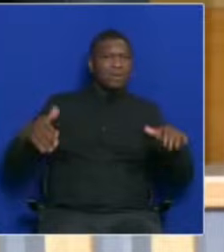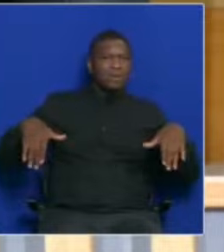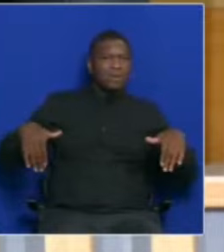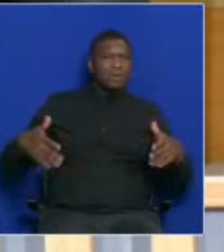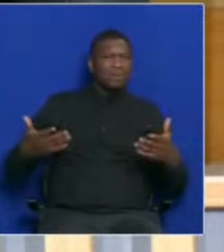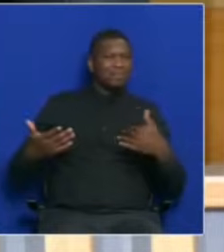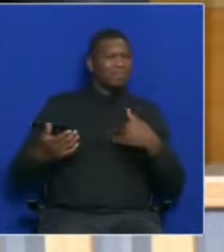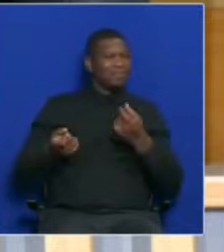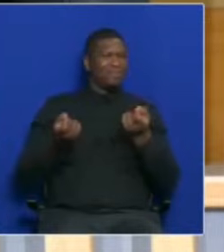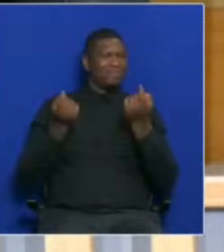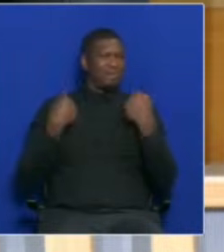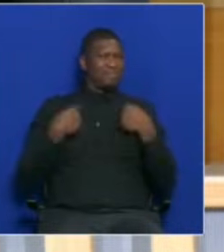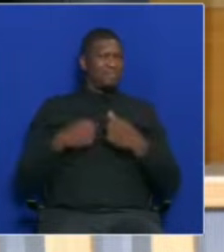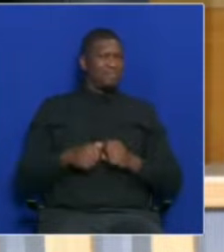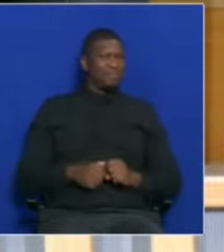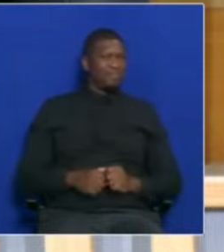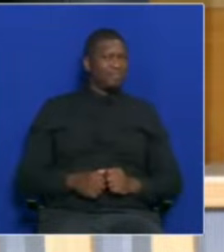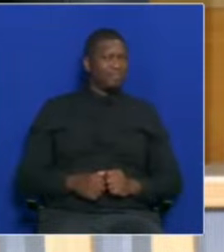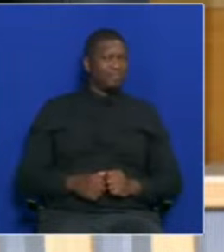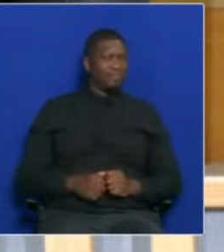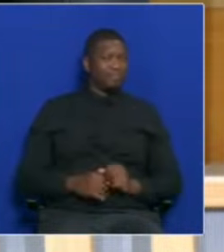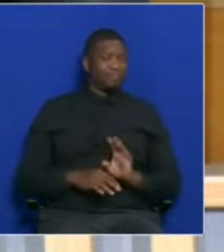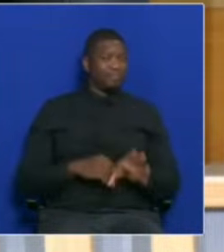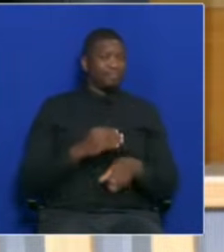that. And